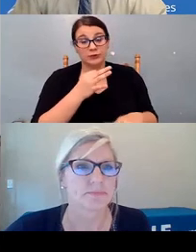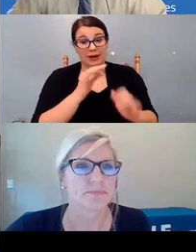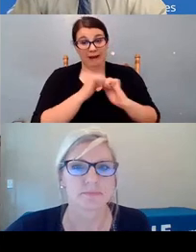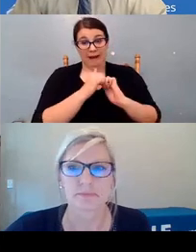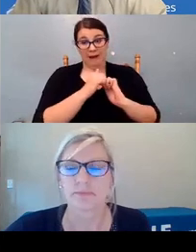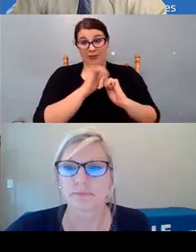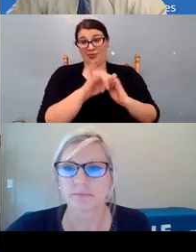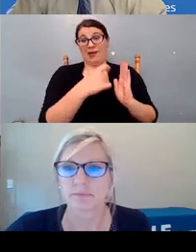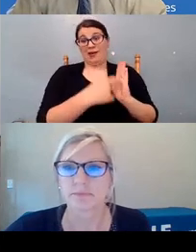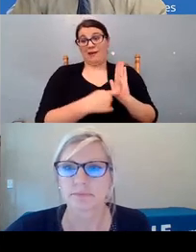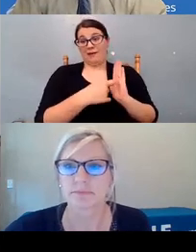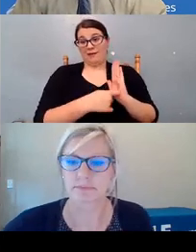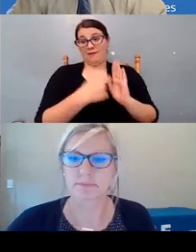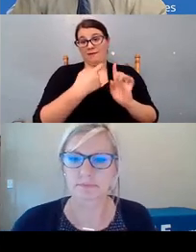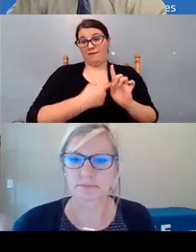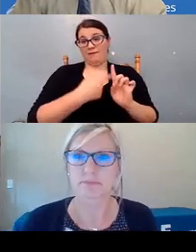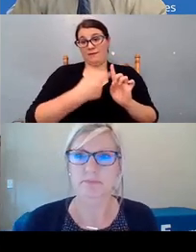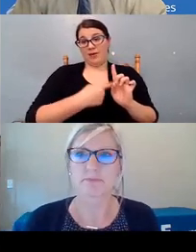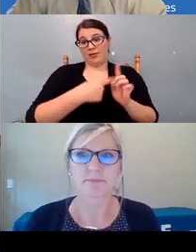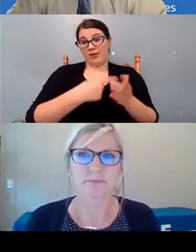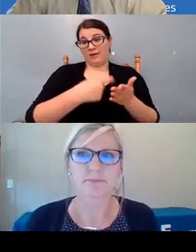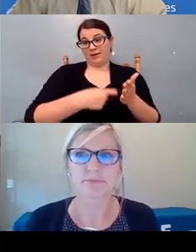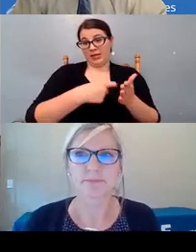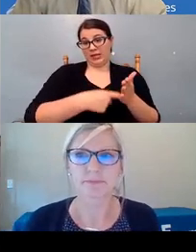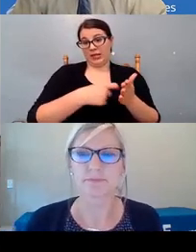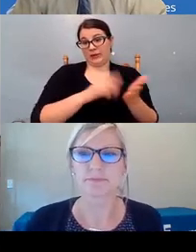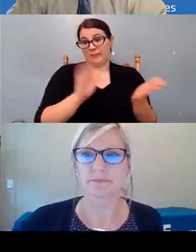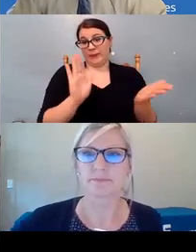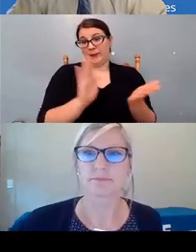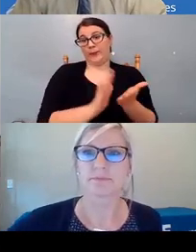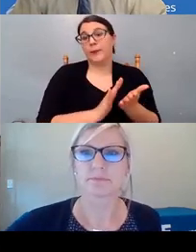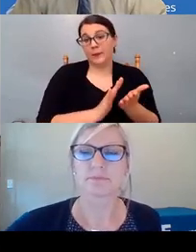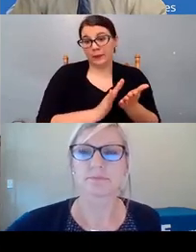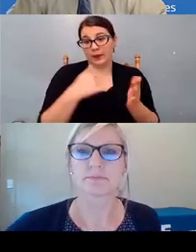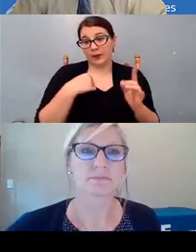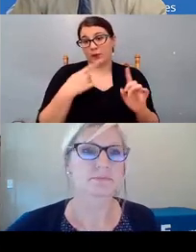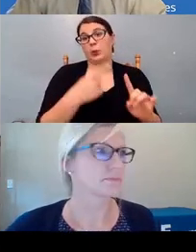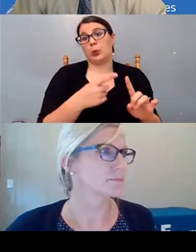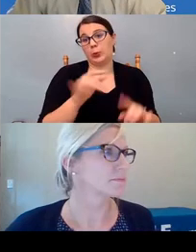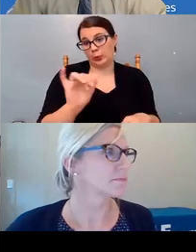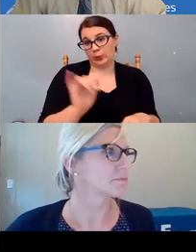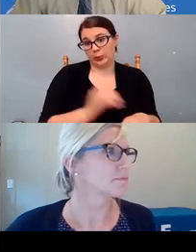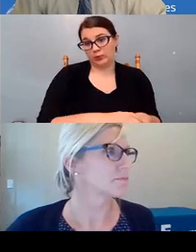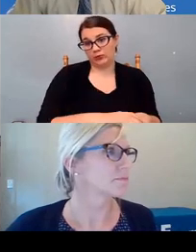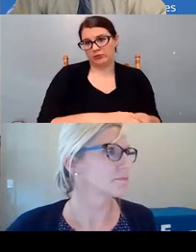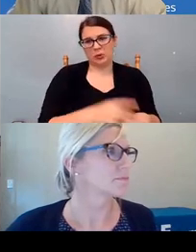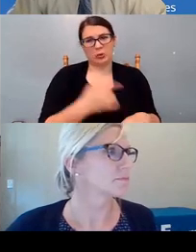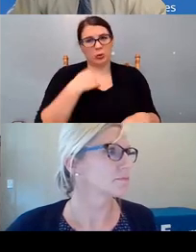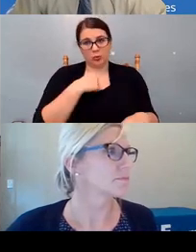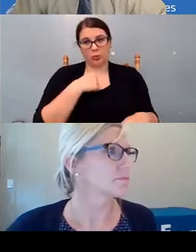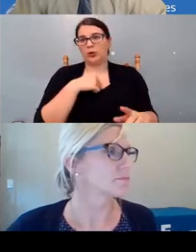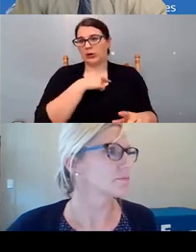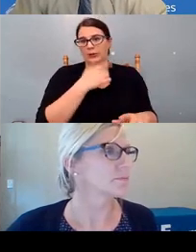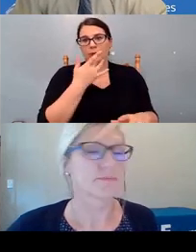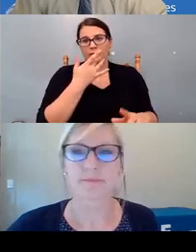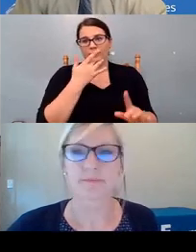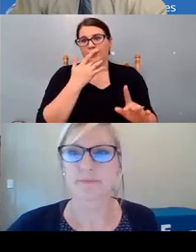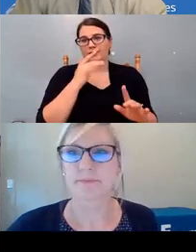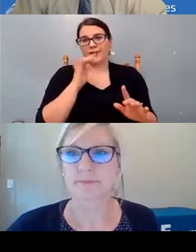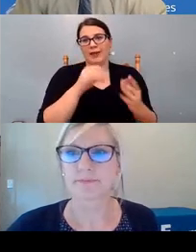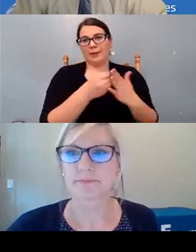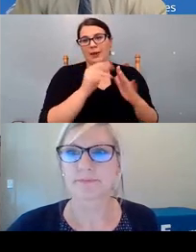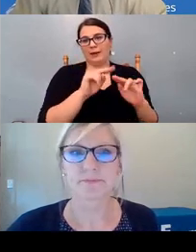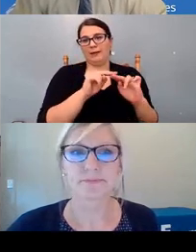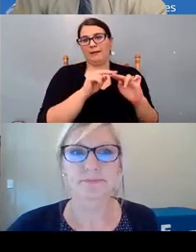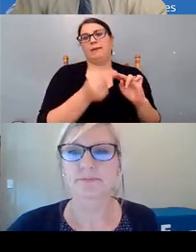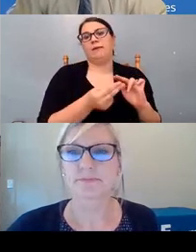reduce that monthly maintenance fee as well. So we're looking to always try to bring that down so that it's even costing everybody less